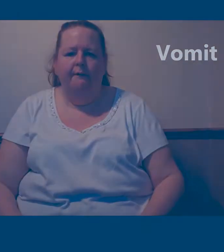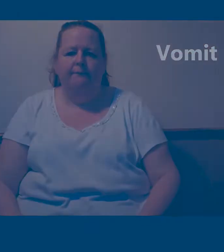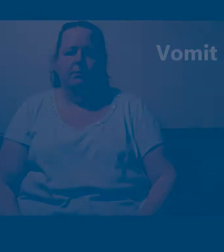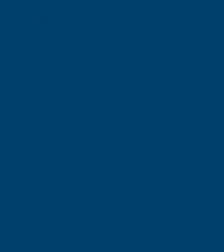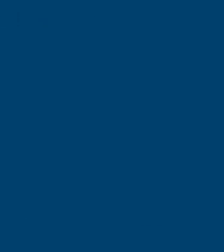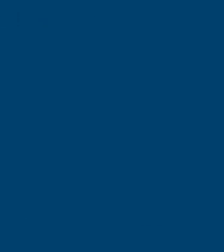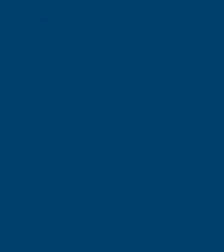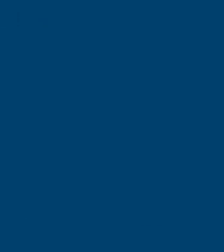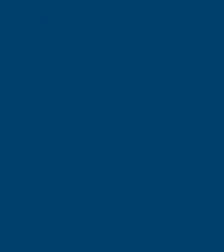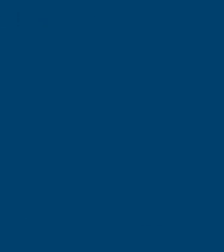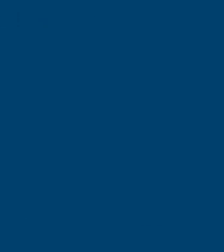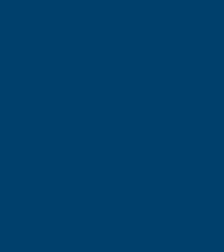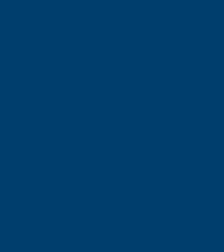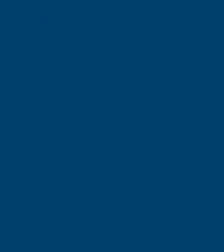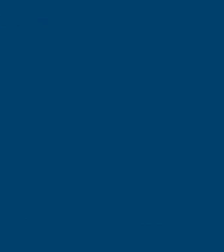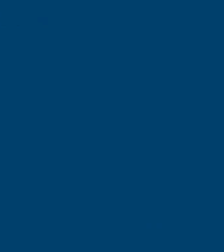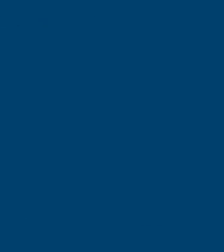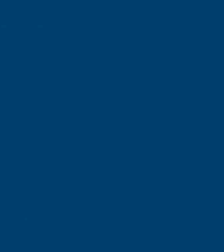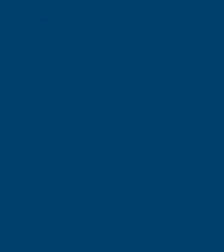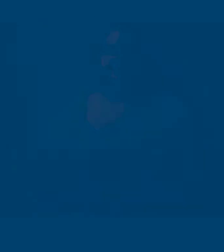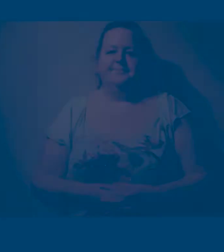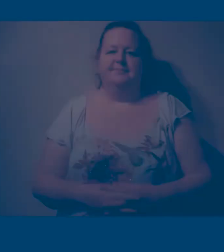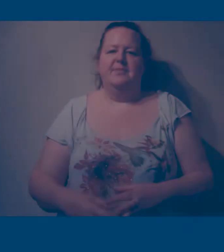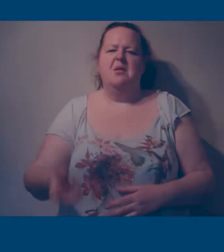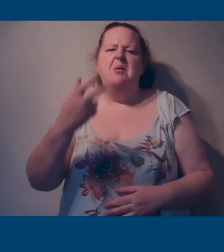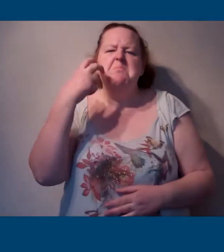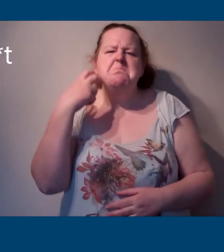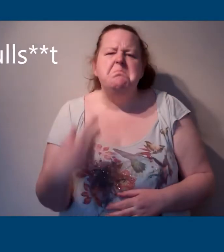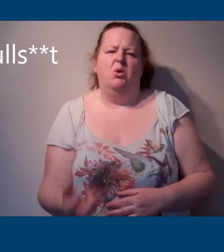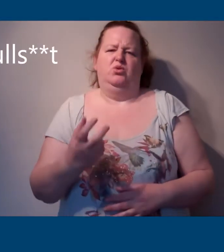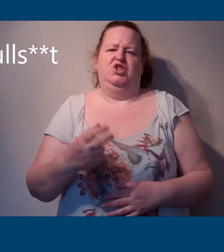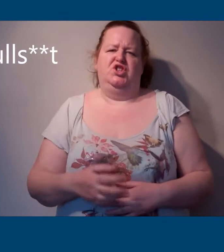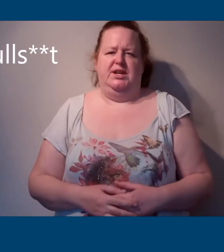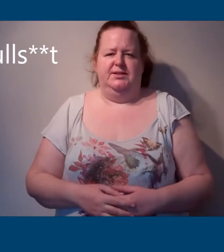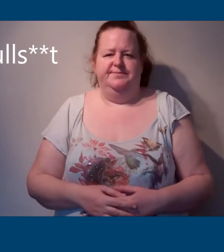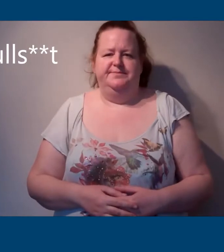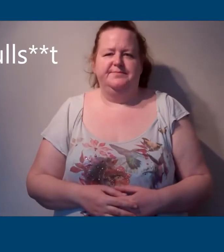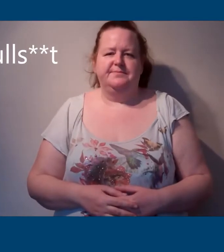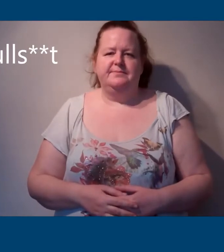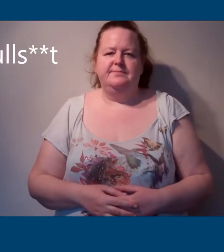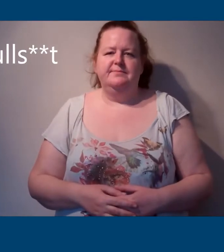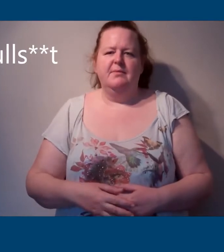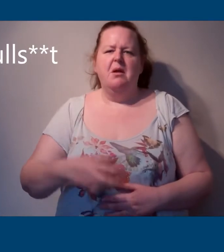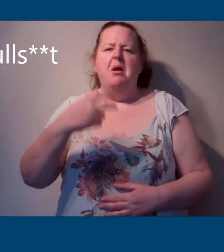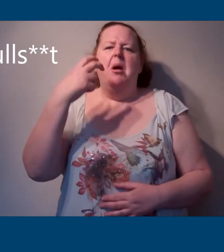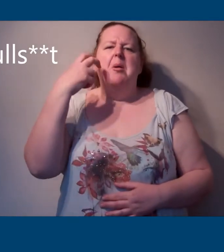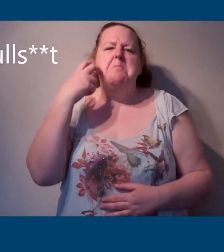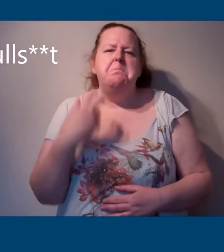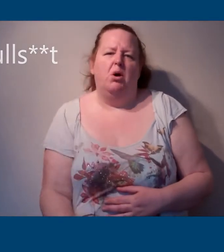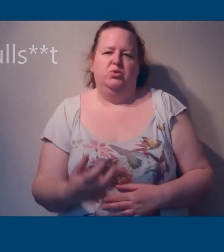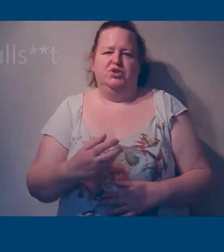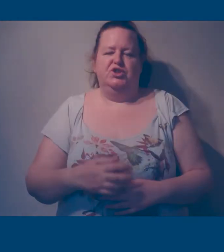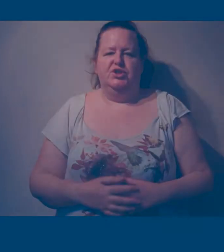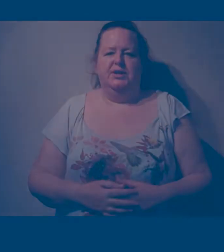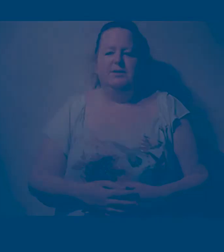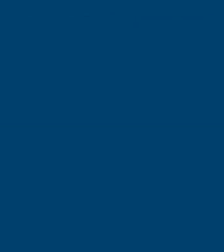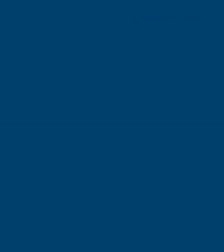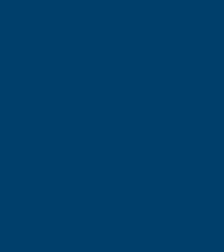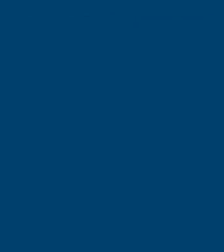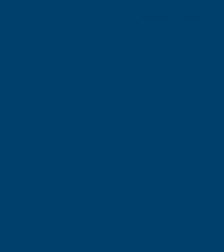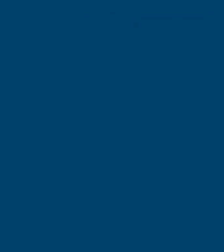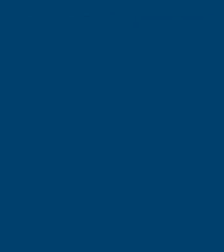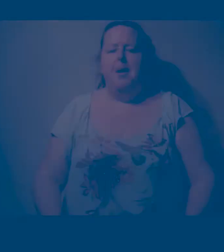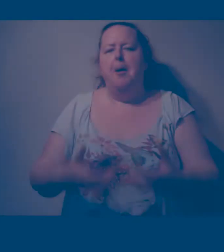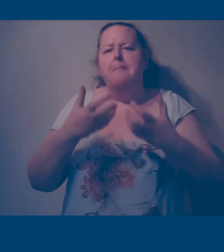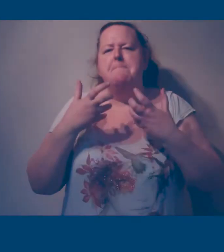was contradicted, and I got to own that. And so I want to apologize to you because I need to preach and practice, not